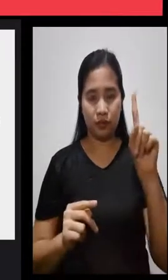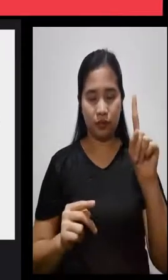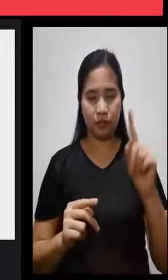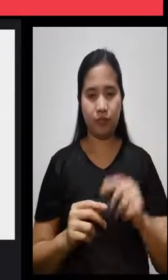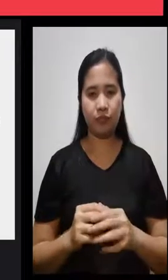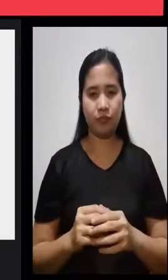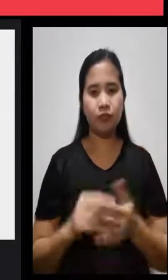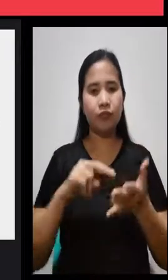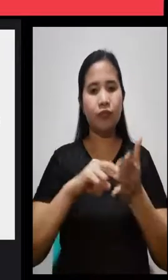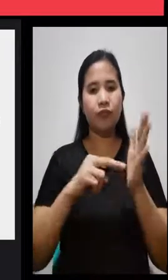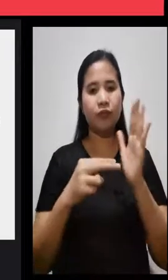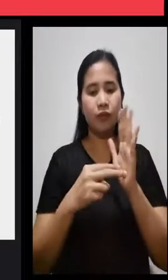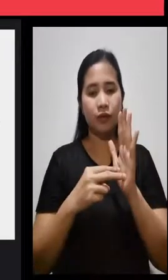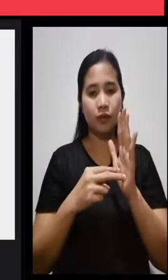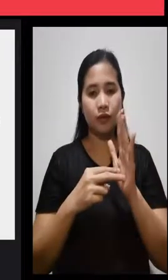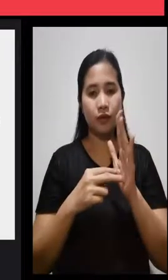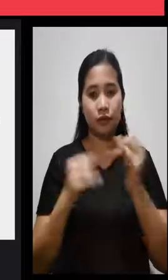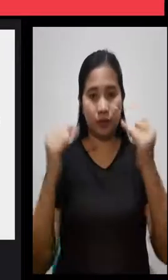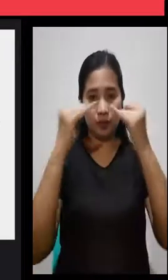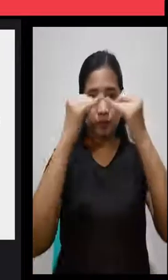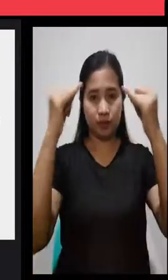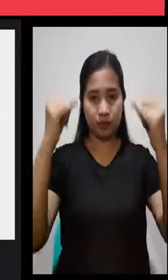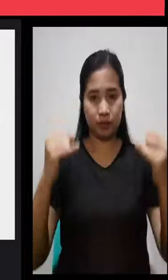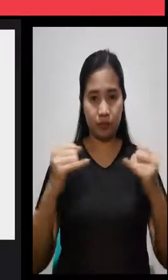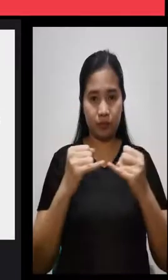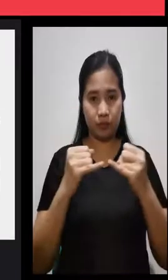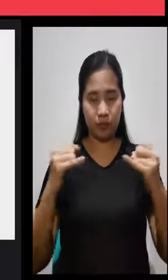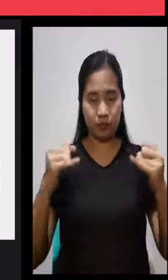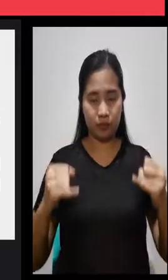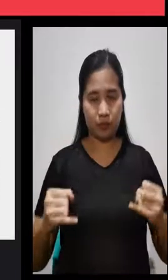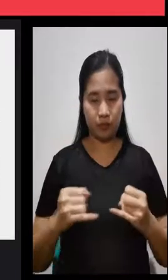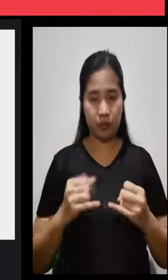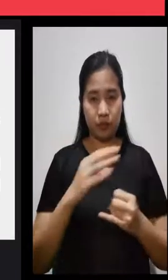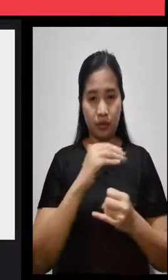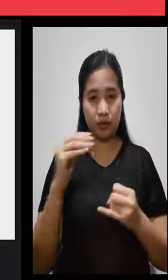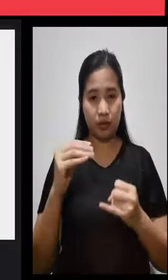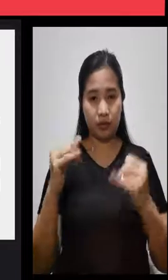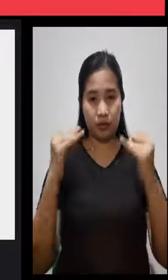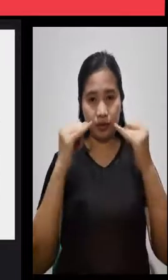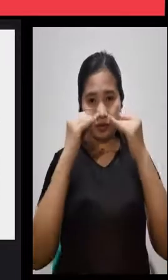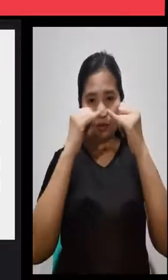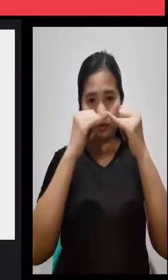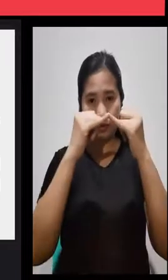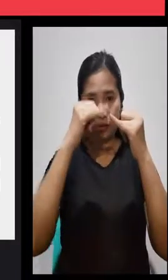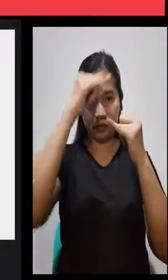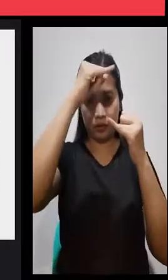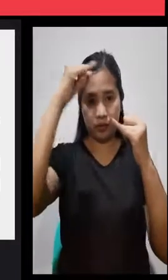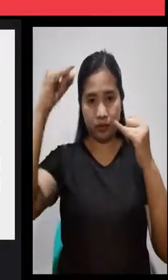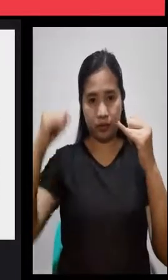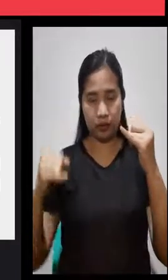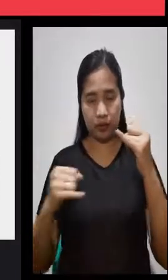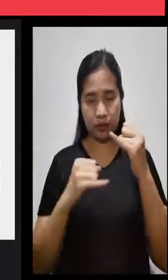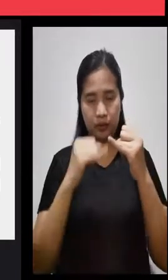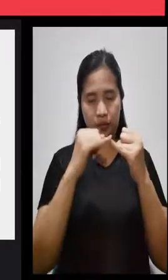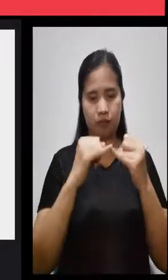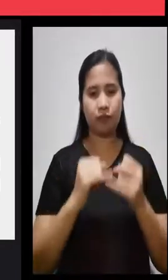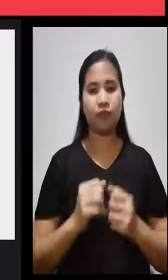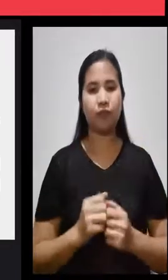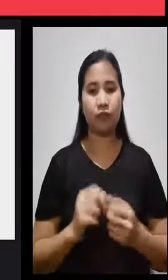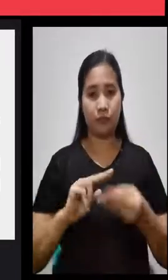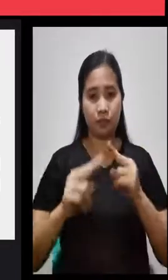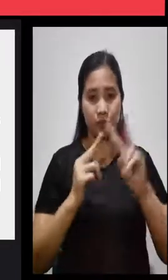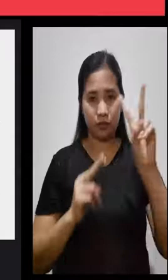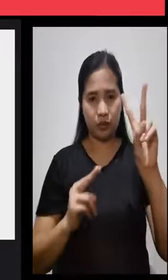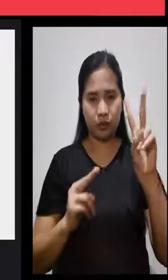1, define parallel and series circuit. Number 2, explain the